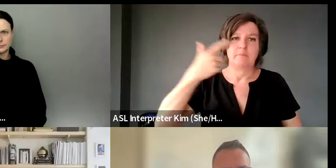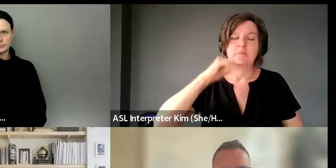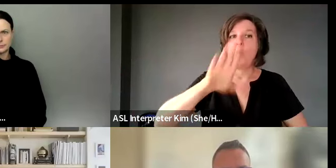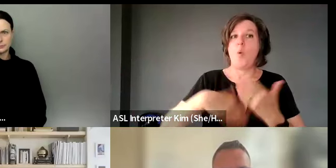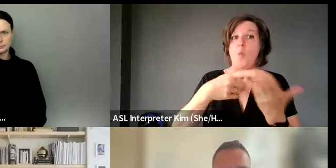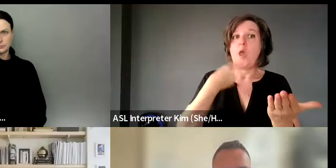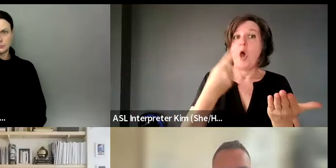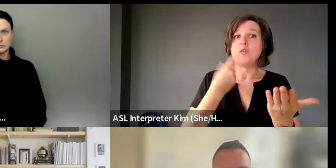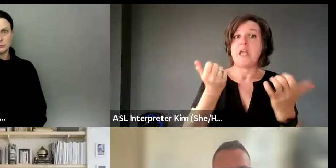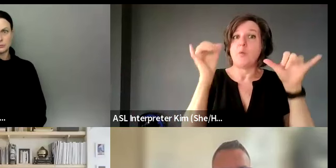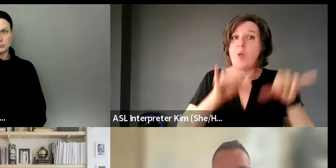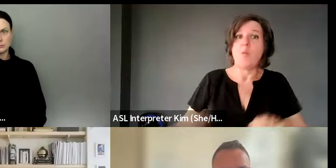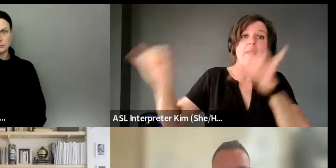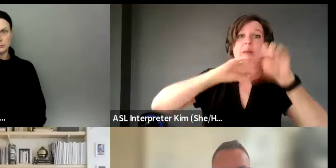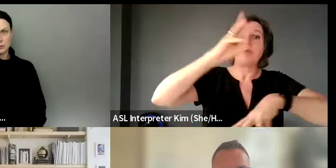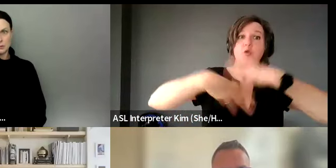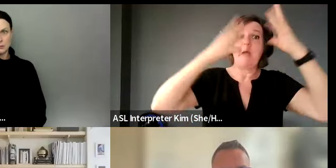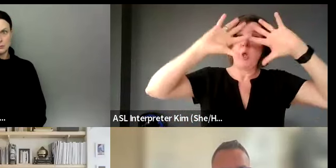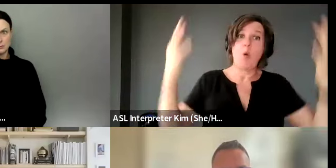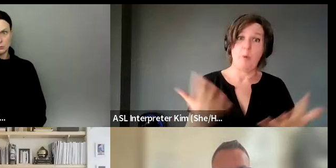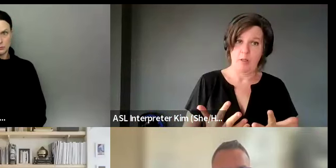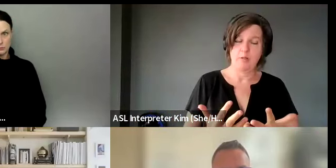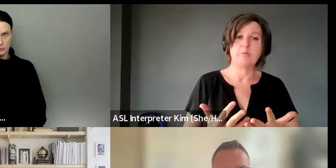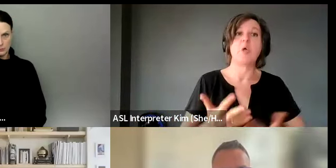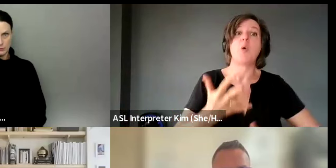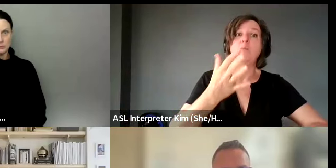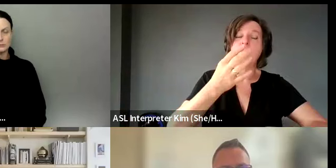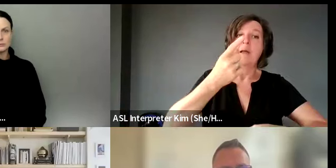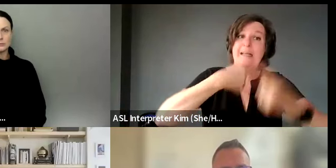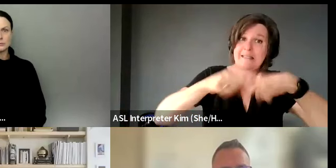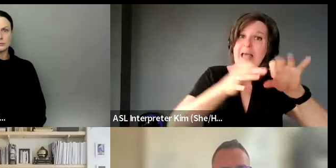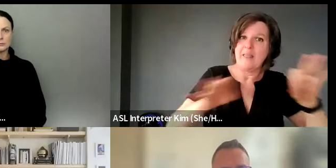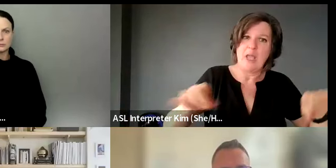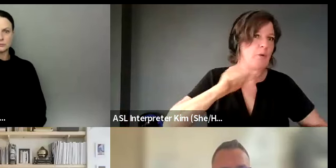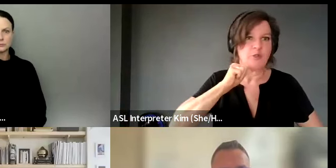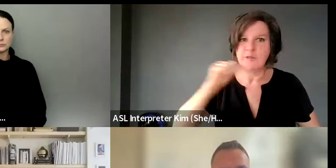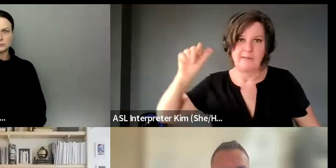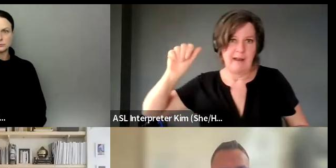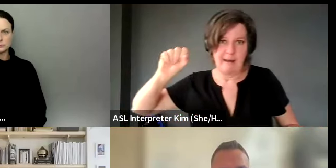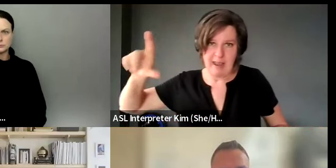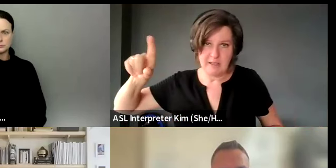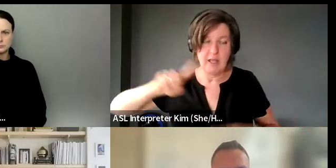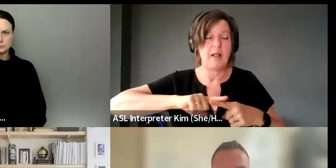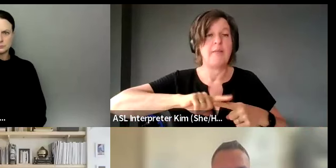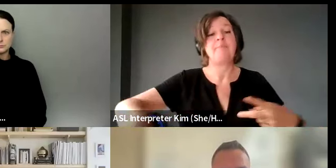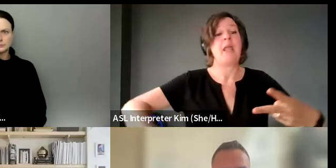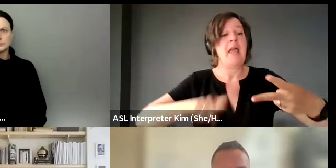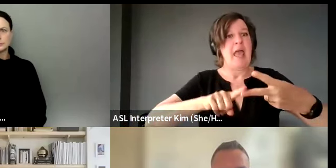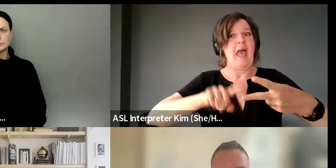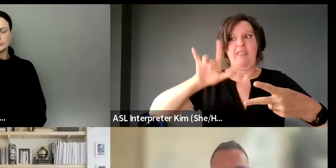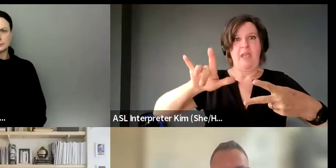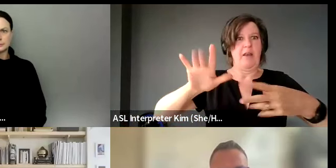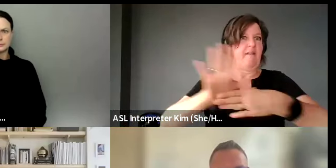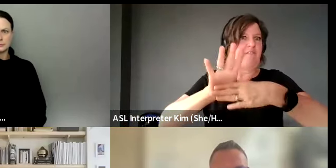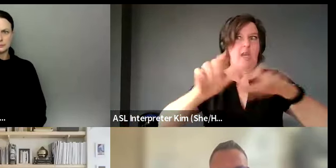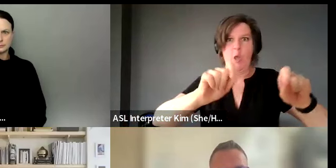to be global, right? And then you for each term, you have a video where you can see how it's signed.